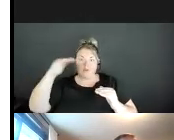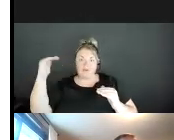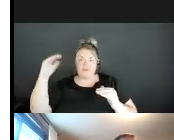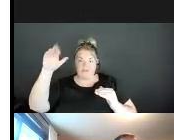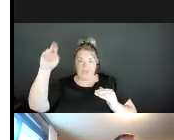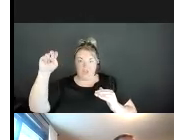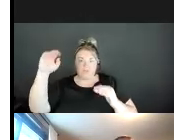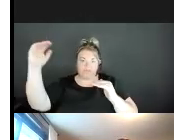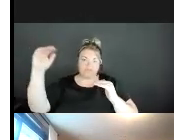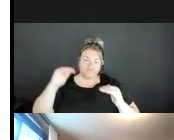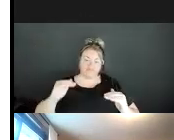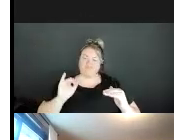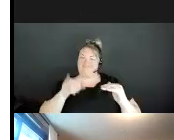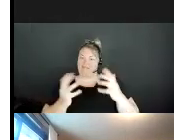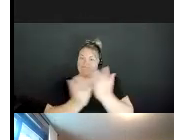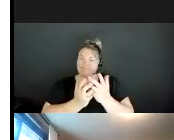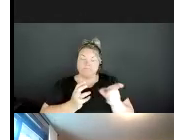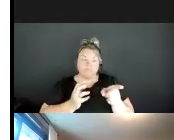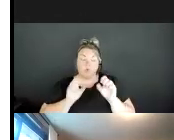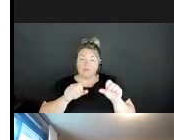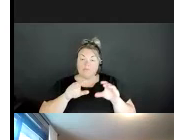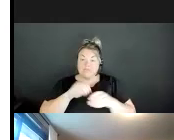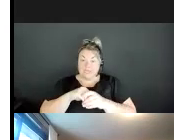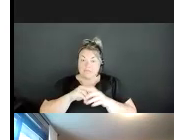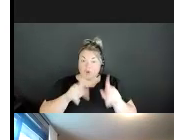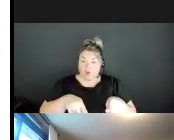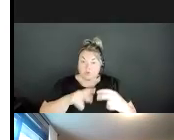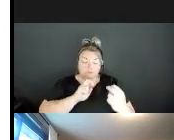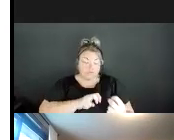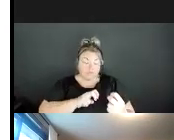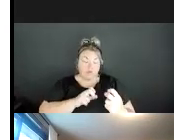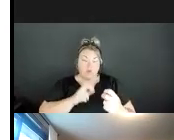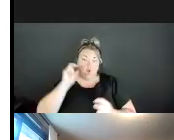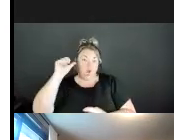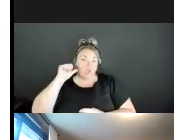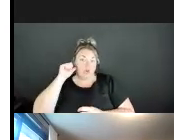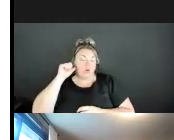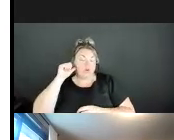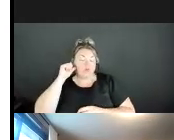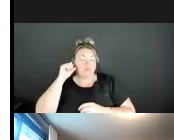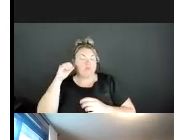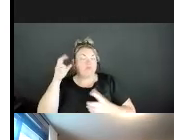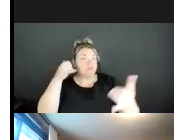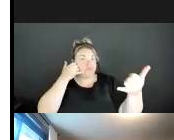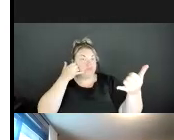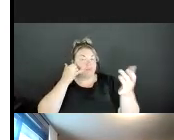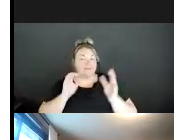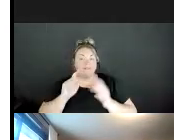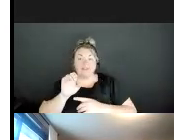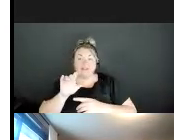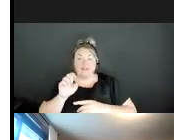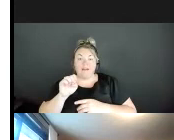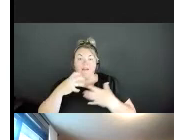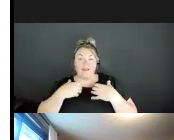be delivered via in-person, audiovisual telehealth, or audio-only telehealth format in accordance with